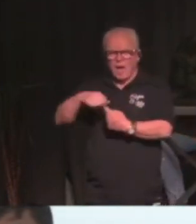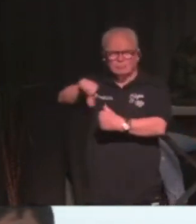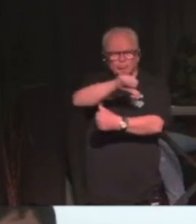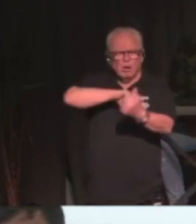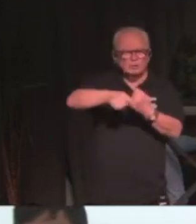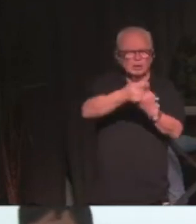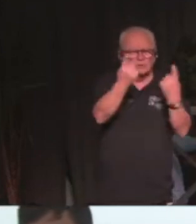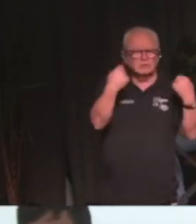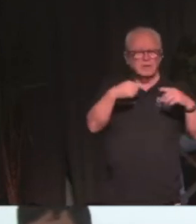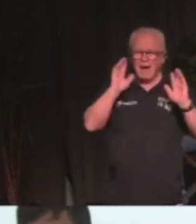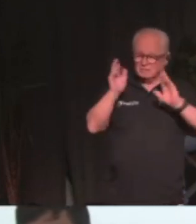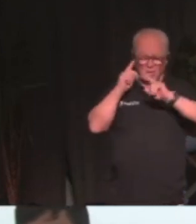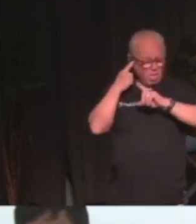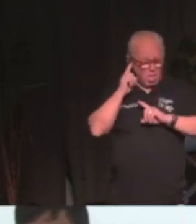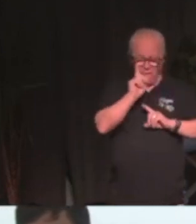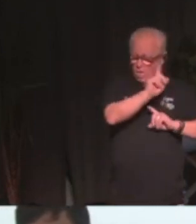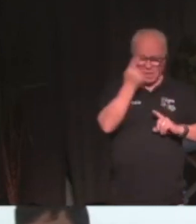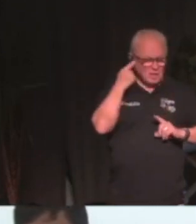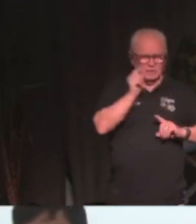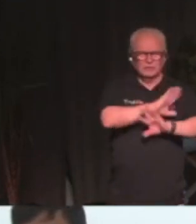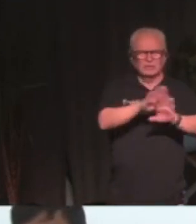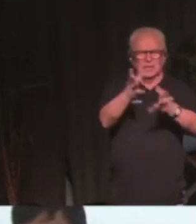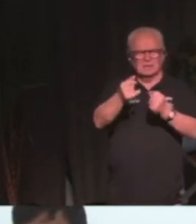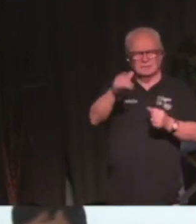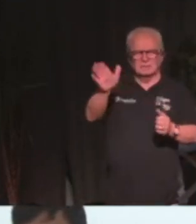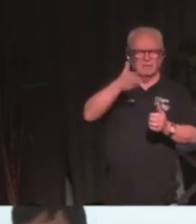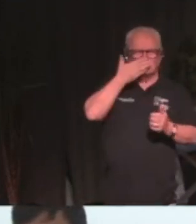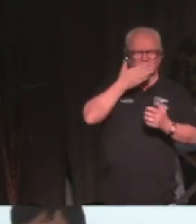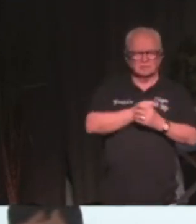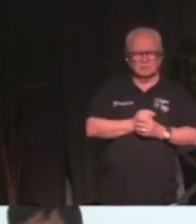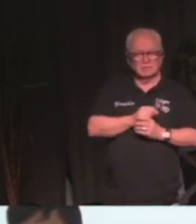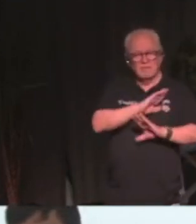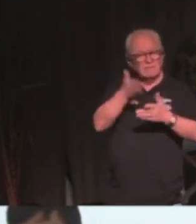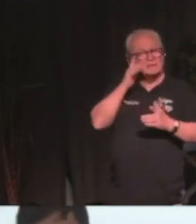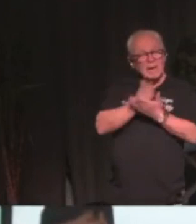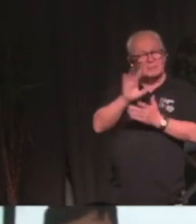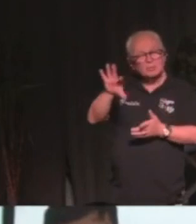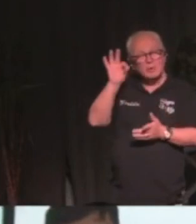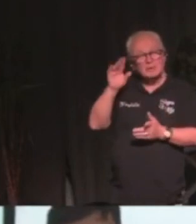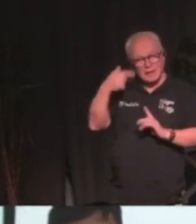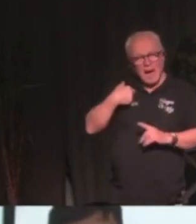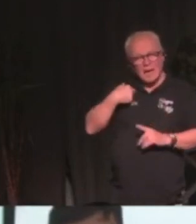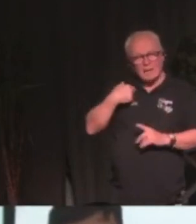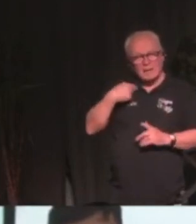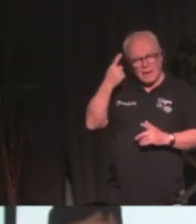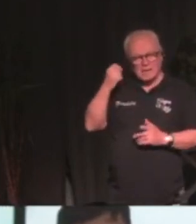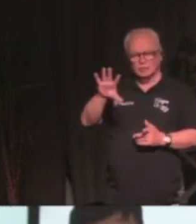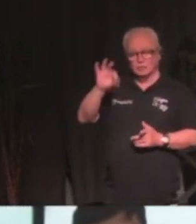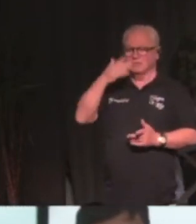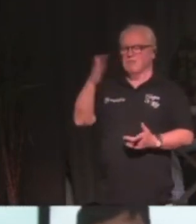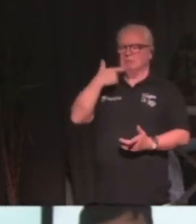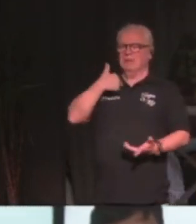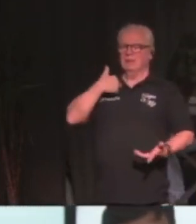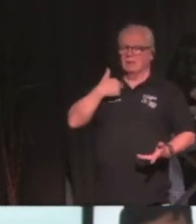people around us, and they should be able to not offend me. Offense is a choice. You can choose to be offended and you can choose to